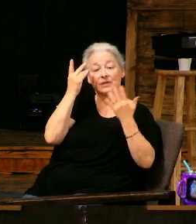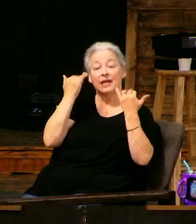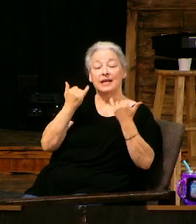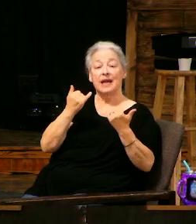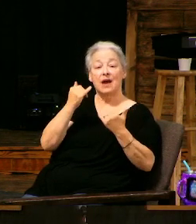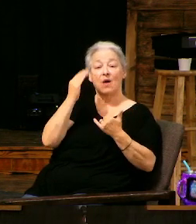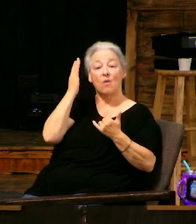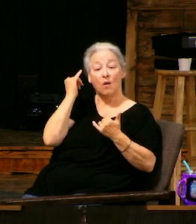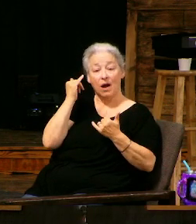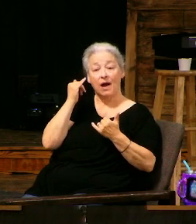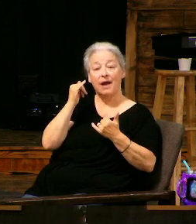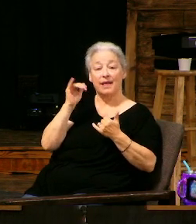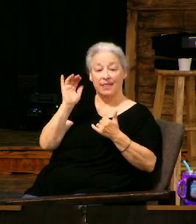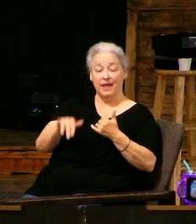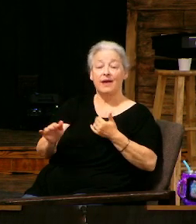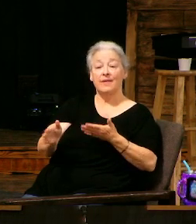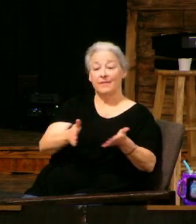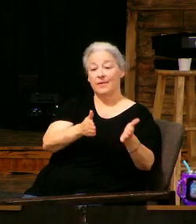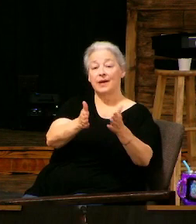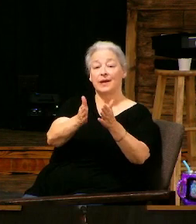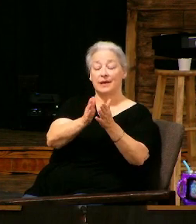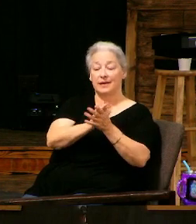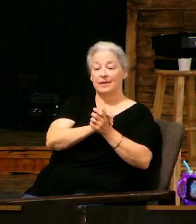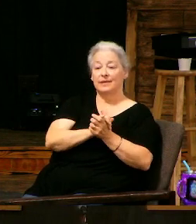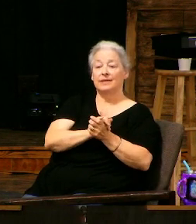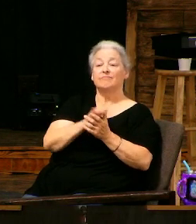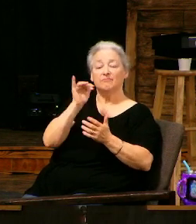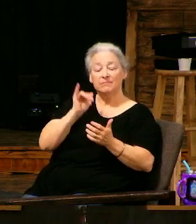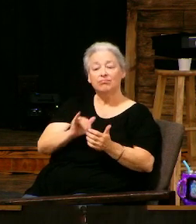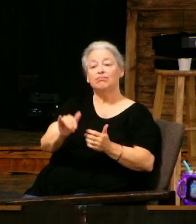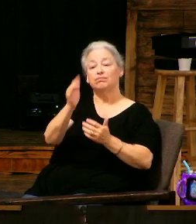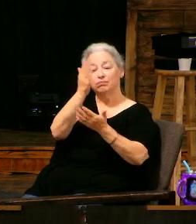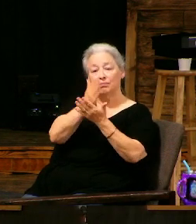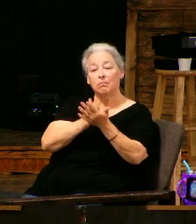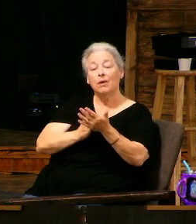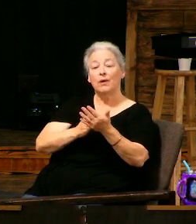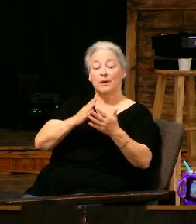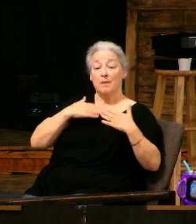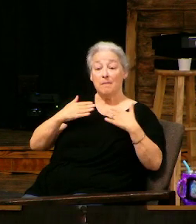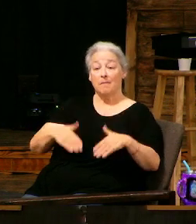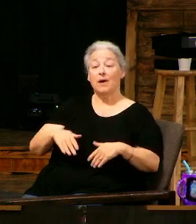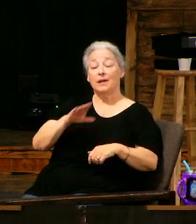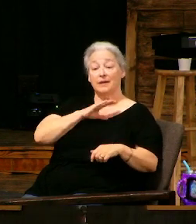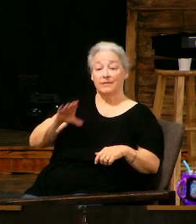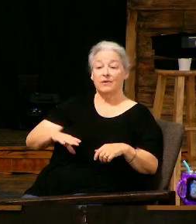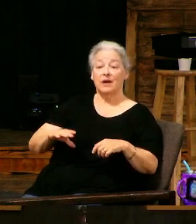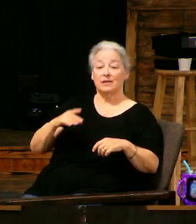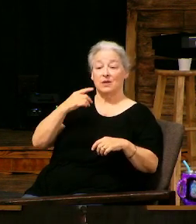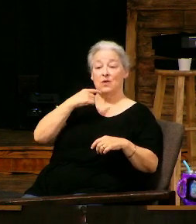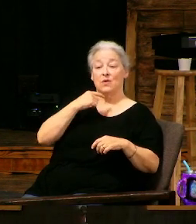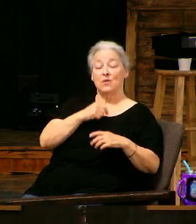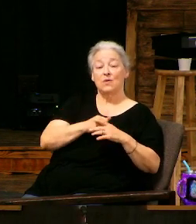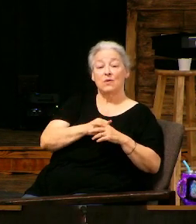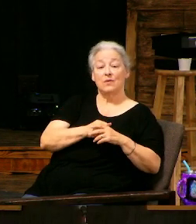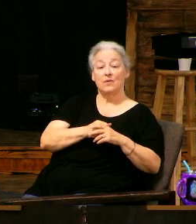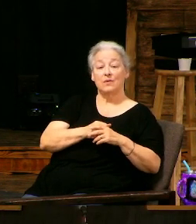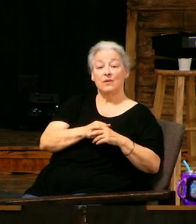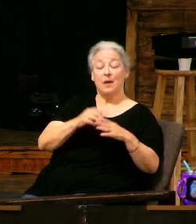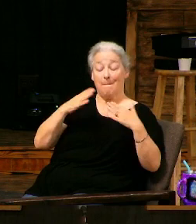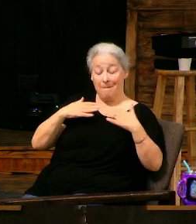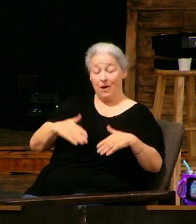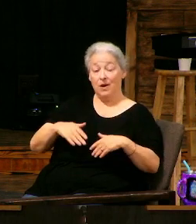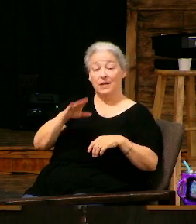are. They're still part of the body of Christ. It says that we're made up, the body of Christ is made up of